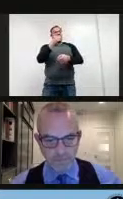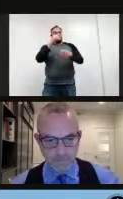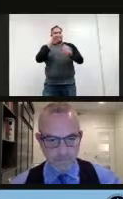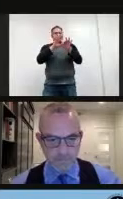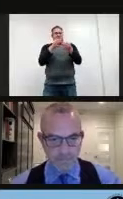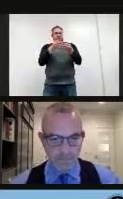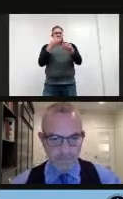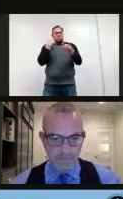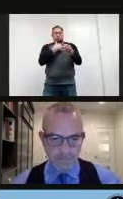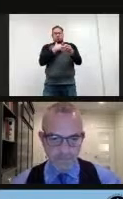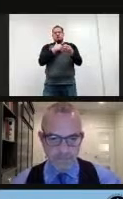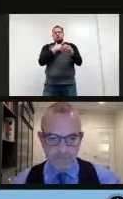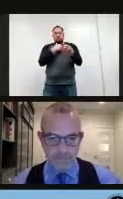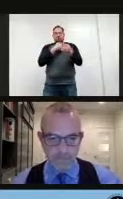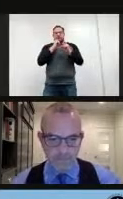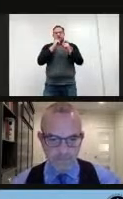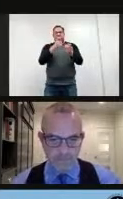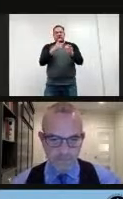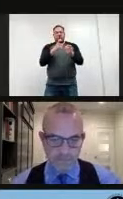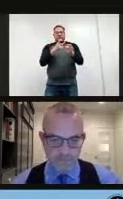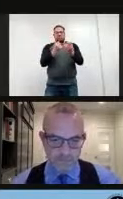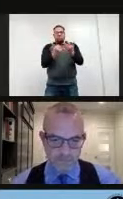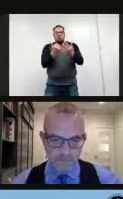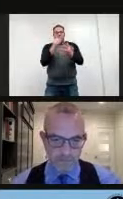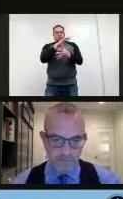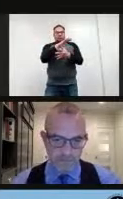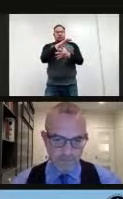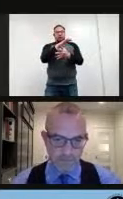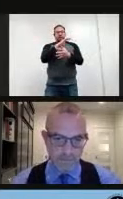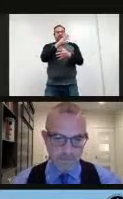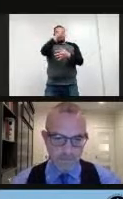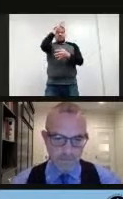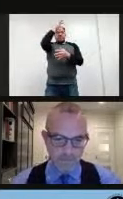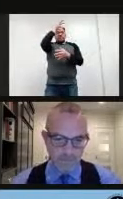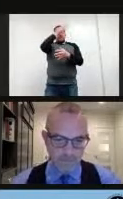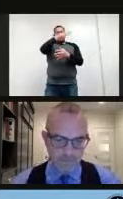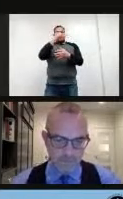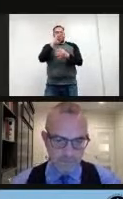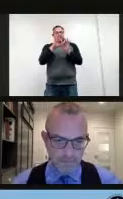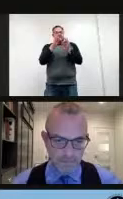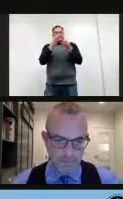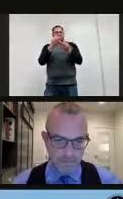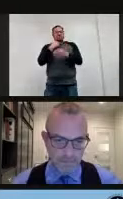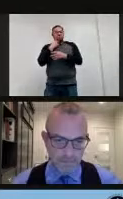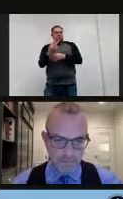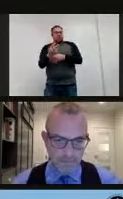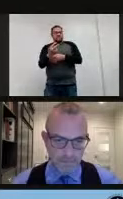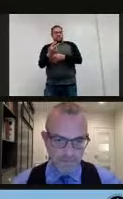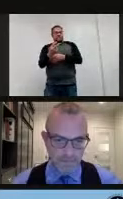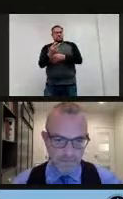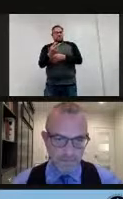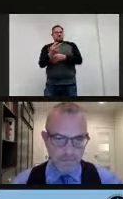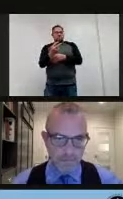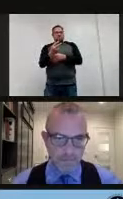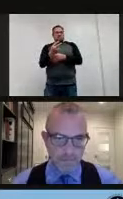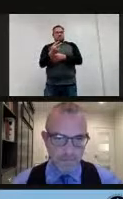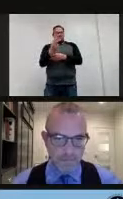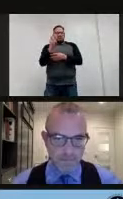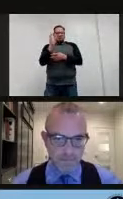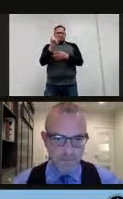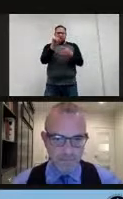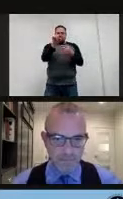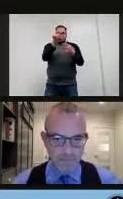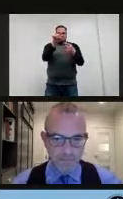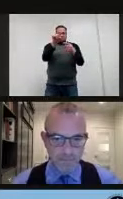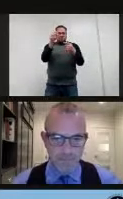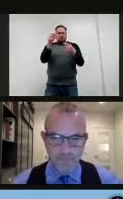priority to the parents / families voices. Where this ended up being put.